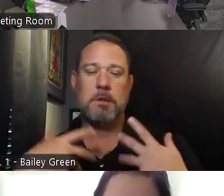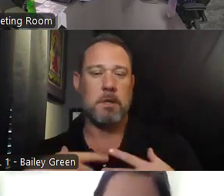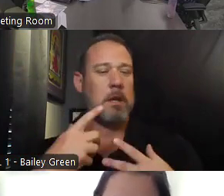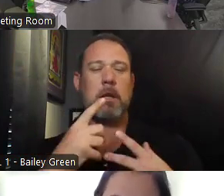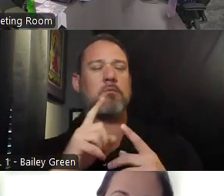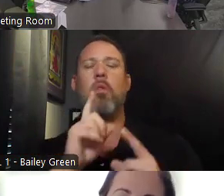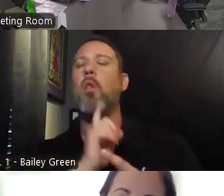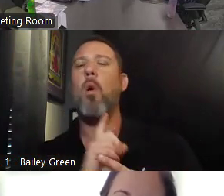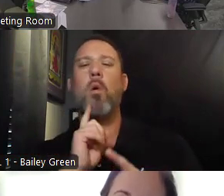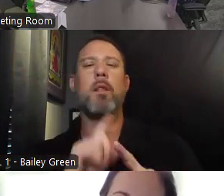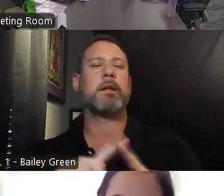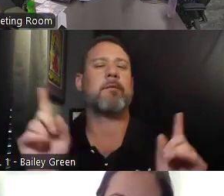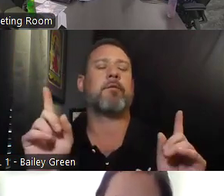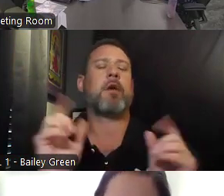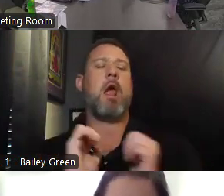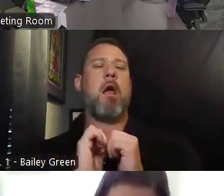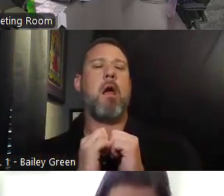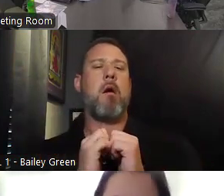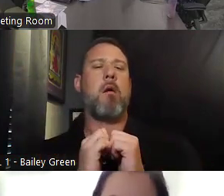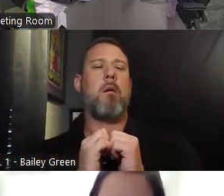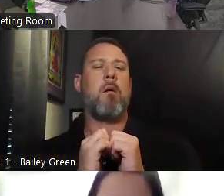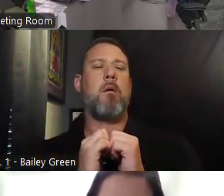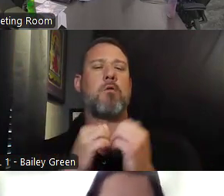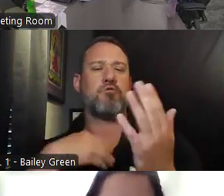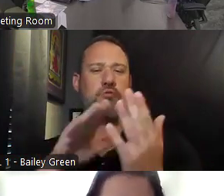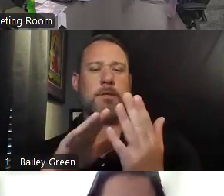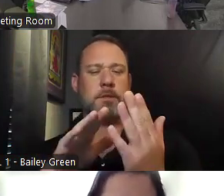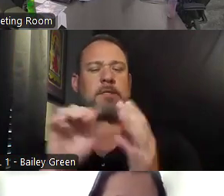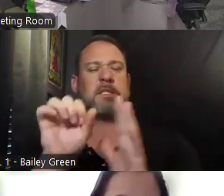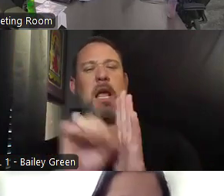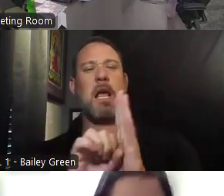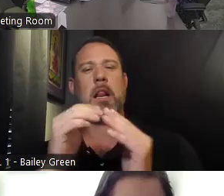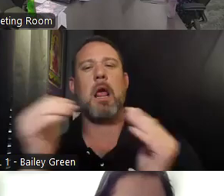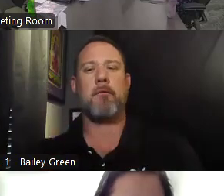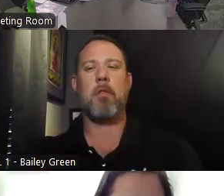loneliness experience? And how might we tackle that or address that at a state level?